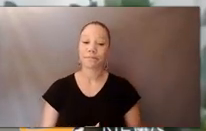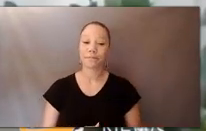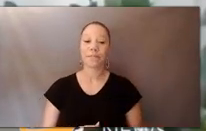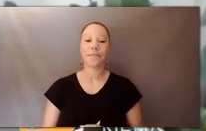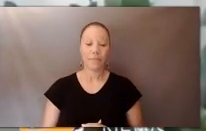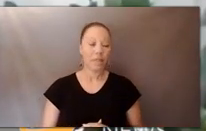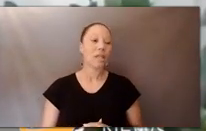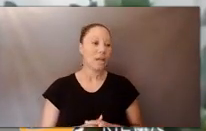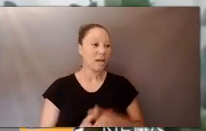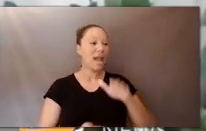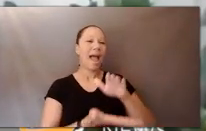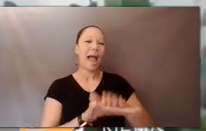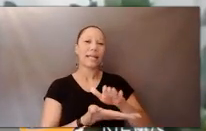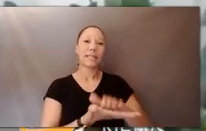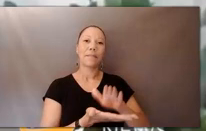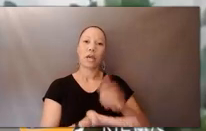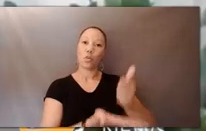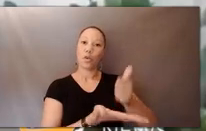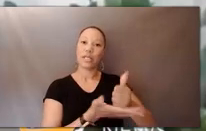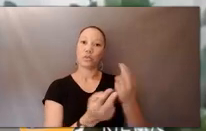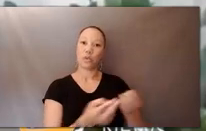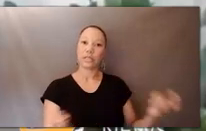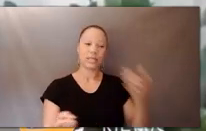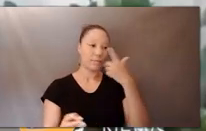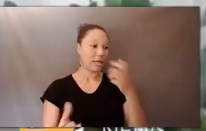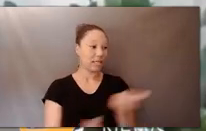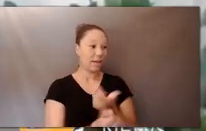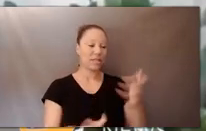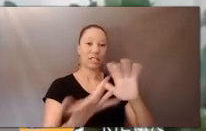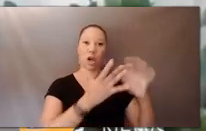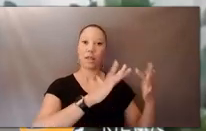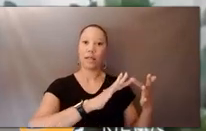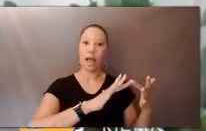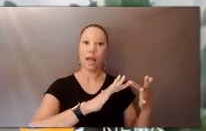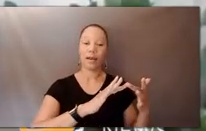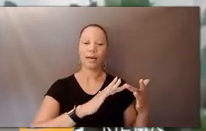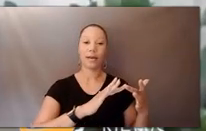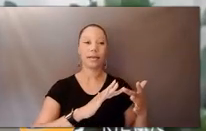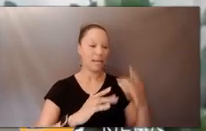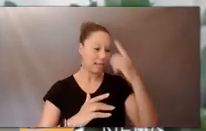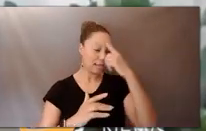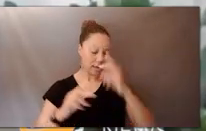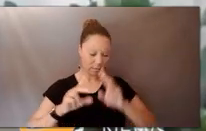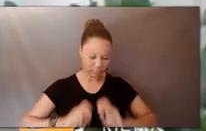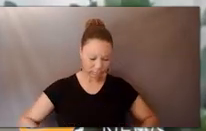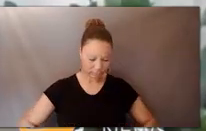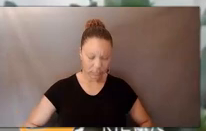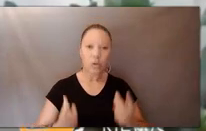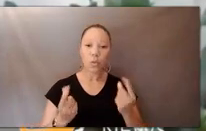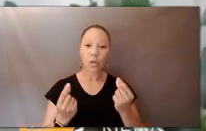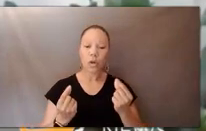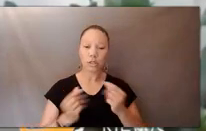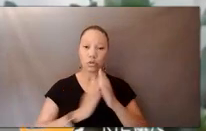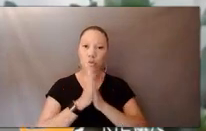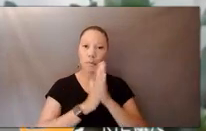academic resources, a lot of times, because everything is online, it starts with saying, what can I do to motivate myself,